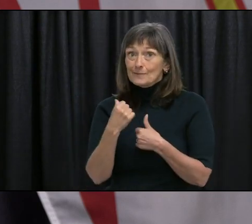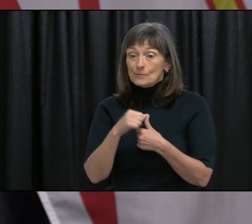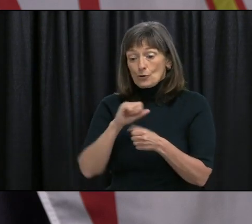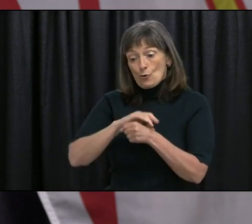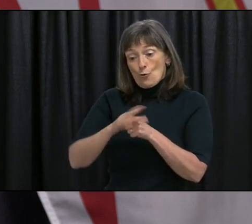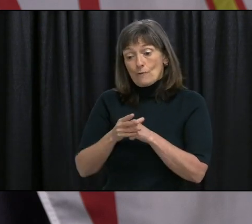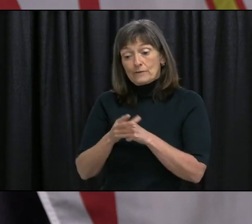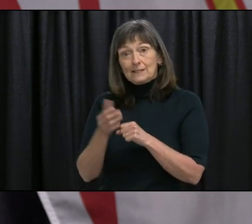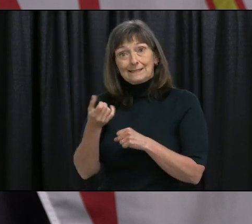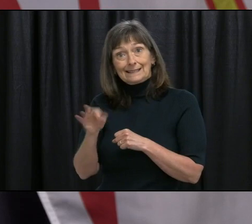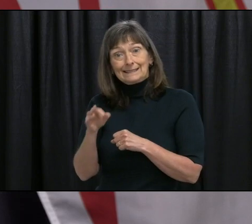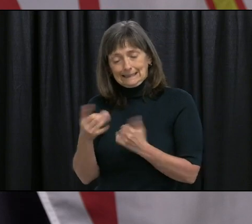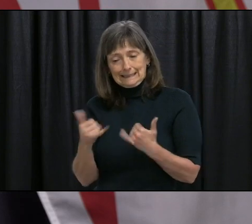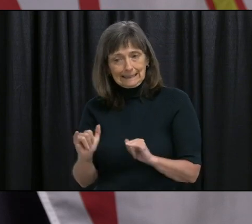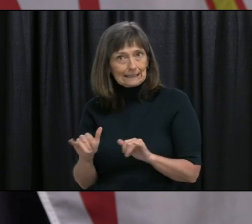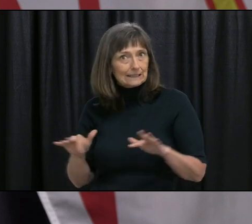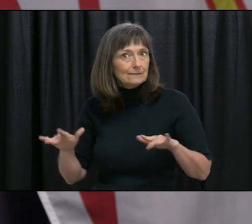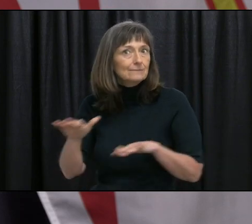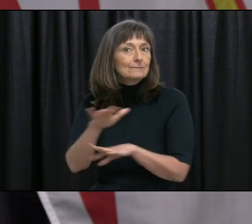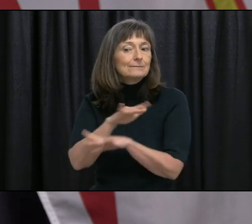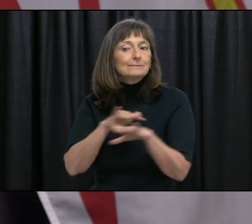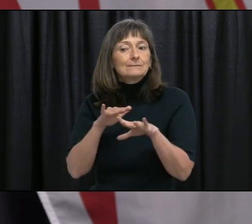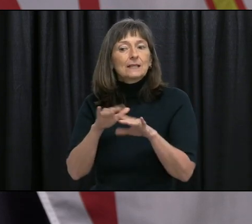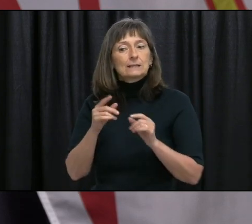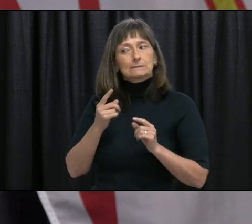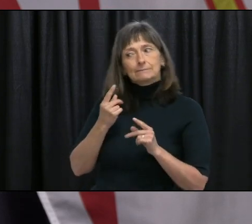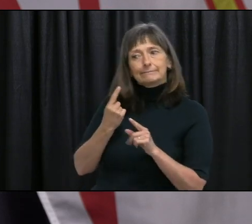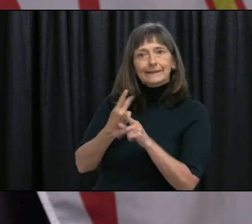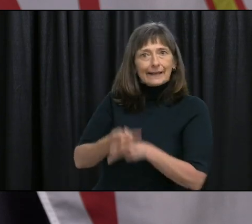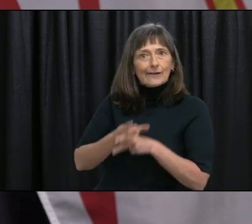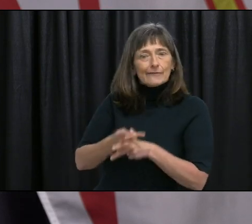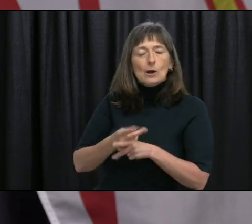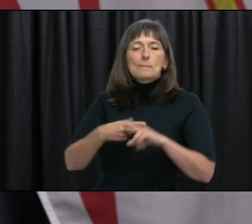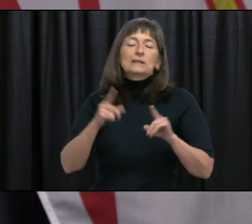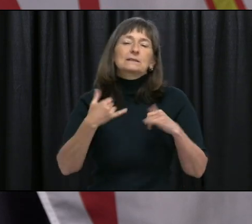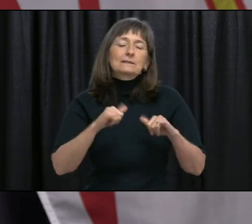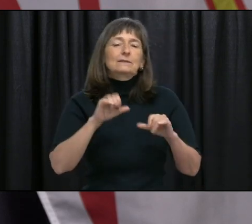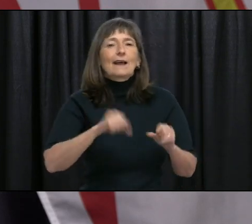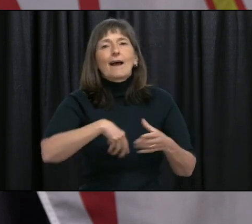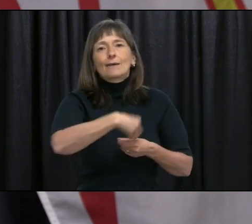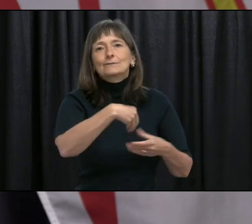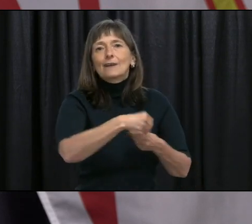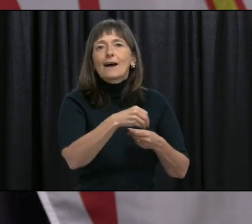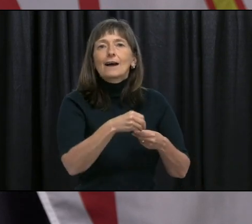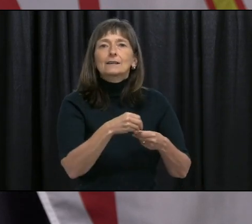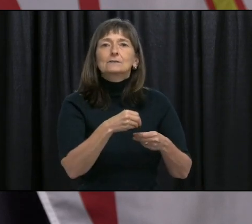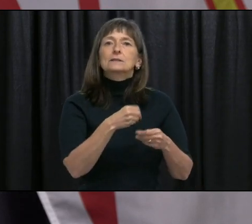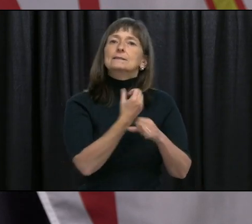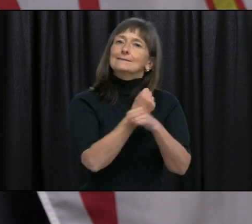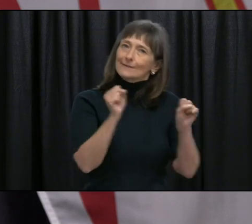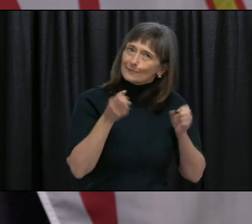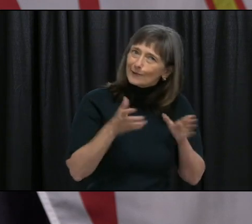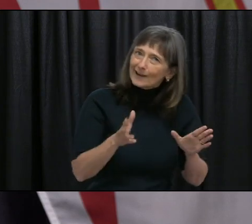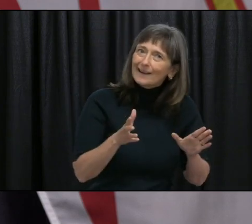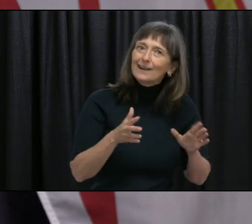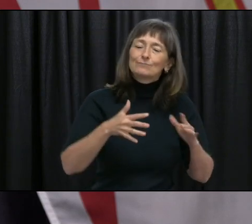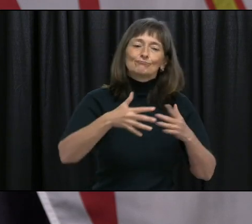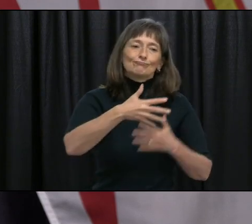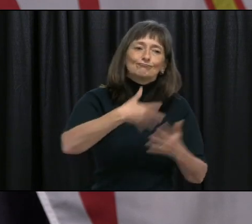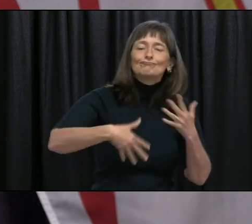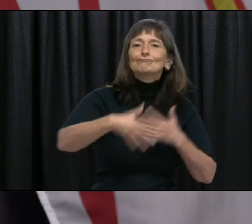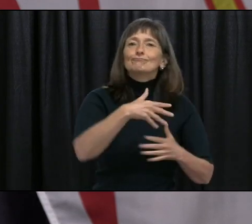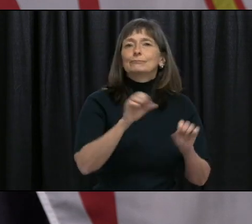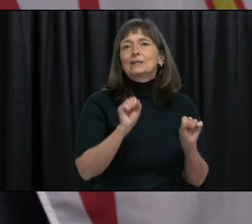us for the foreseeable future, there are many things that we can do and enjoy as long as we take the right safety precautions to keep one